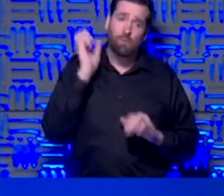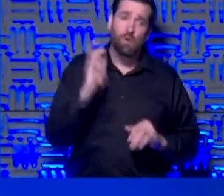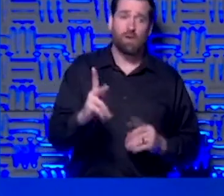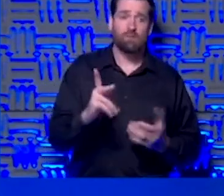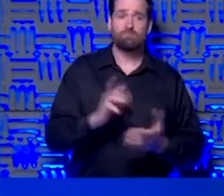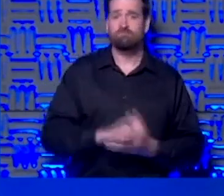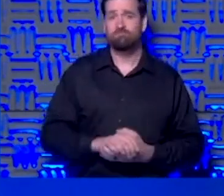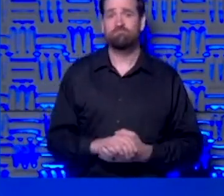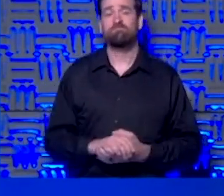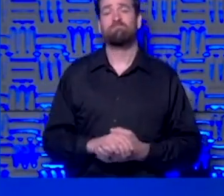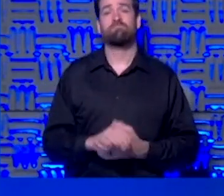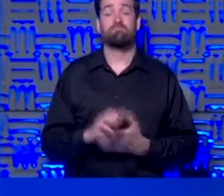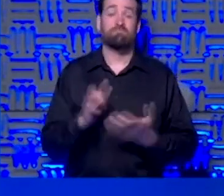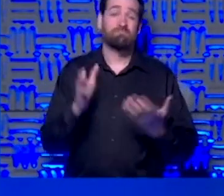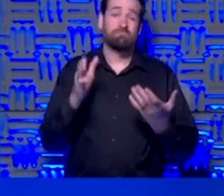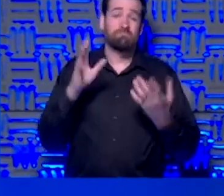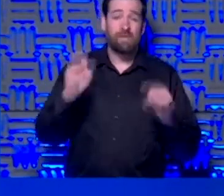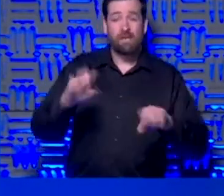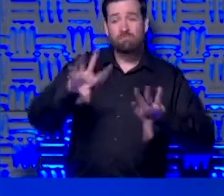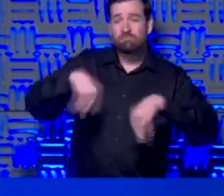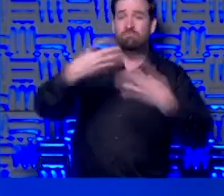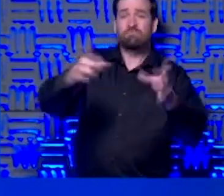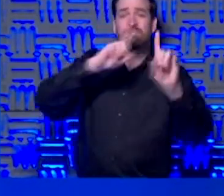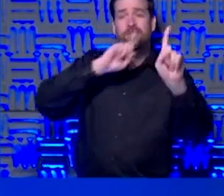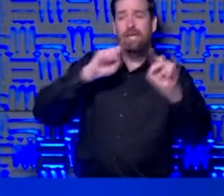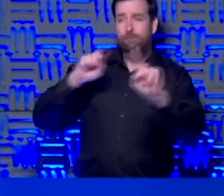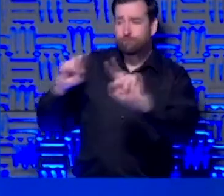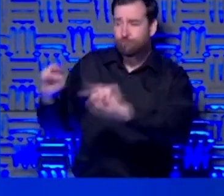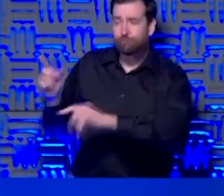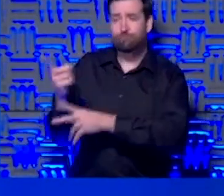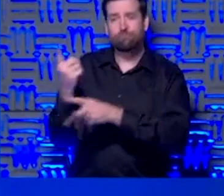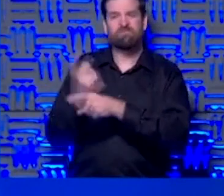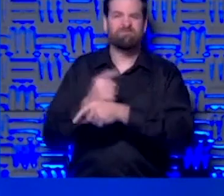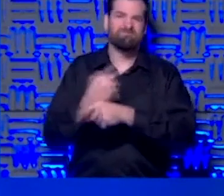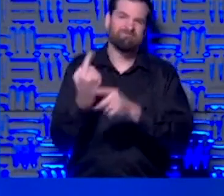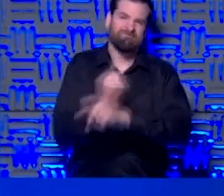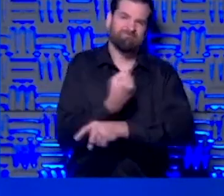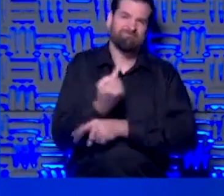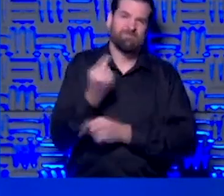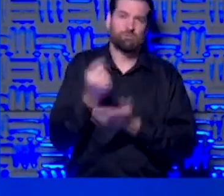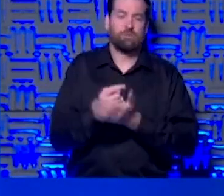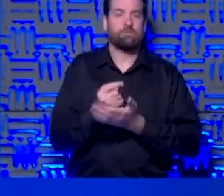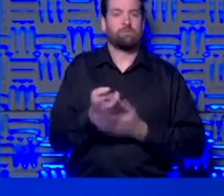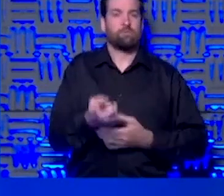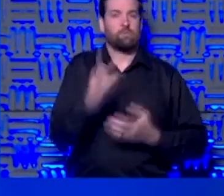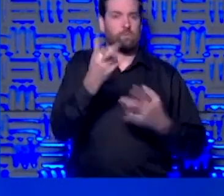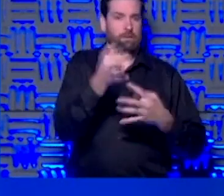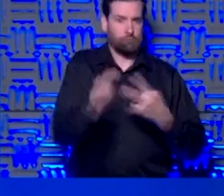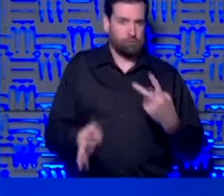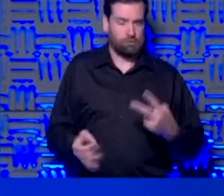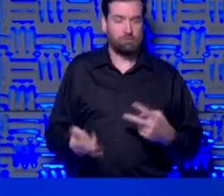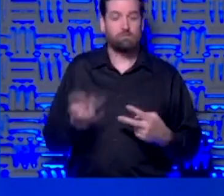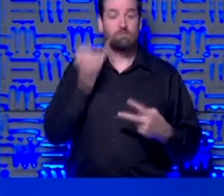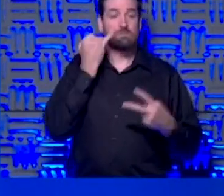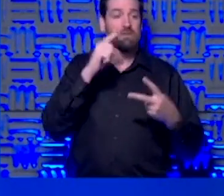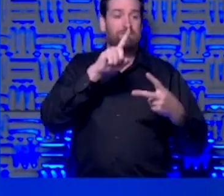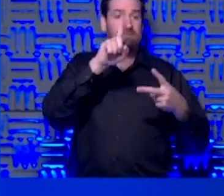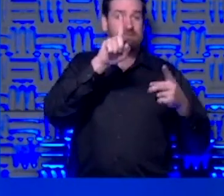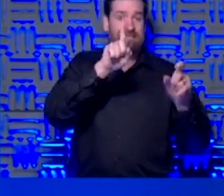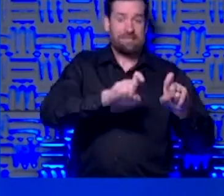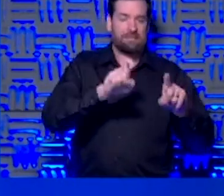we'll be okay with testing, and we can give answers to folks and get the right treatments in place. Because there are two ways. If testing's